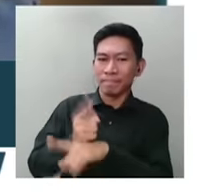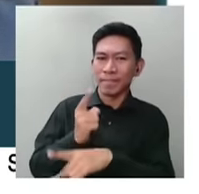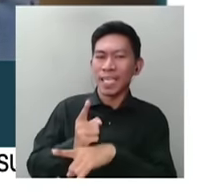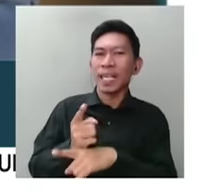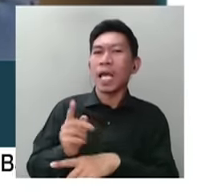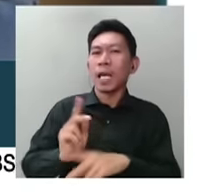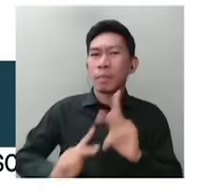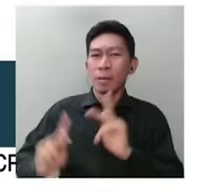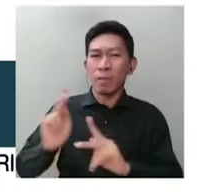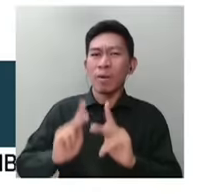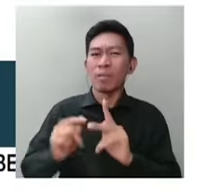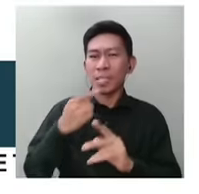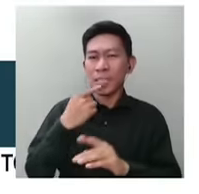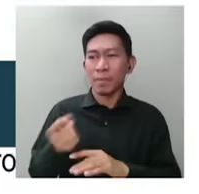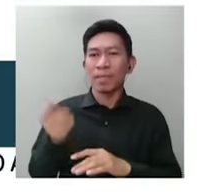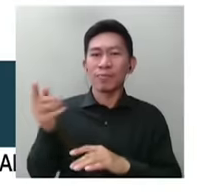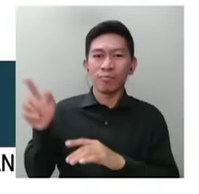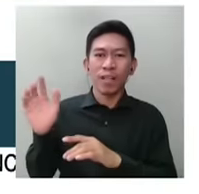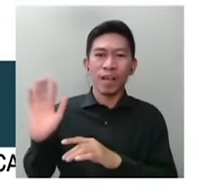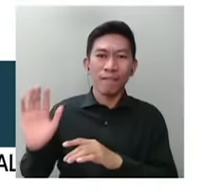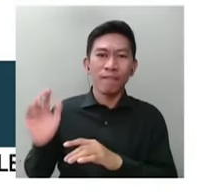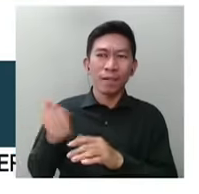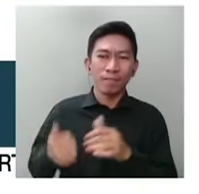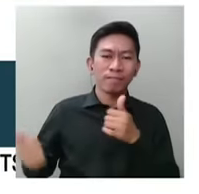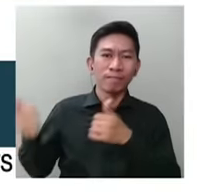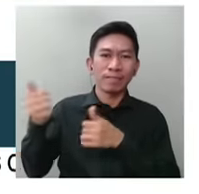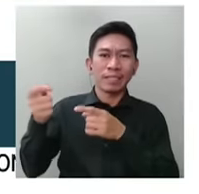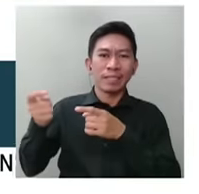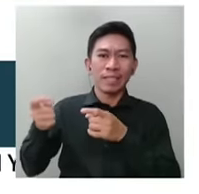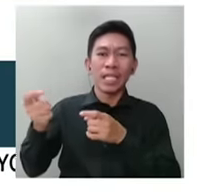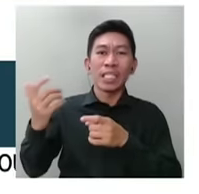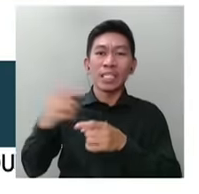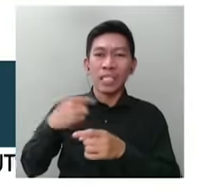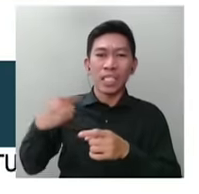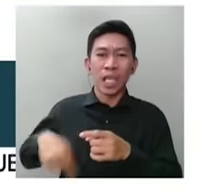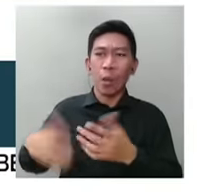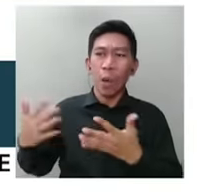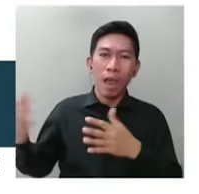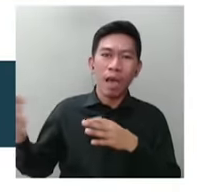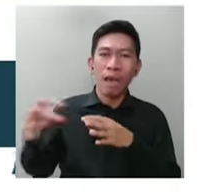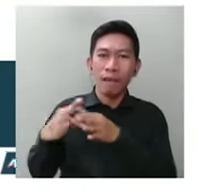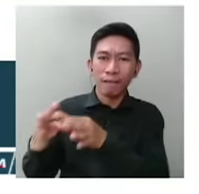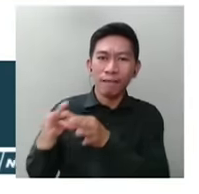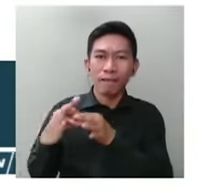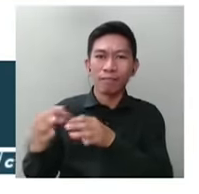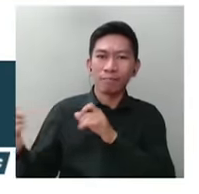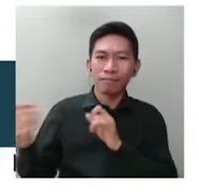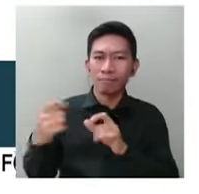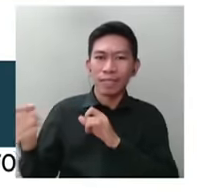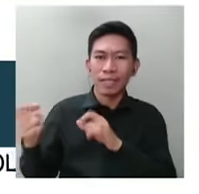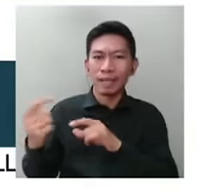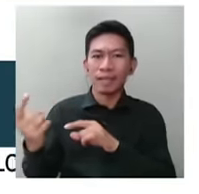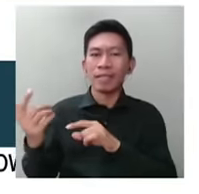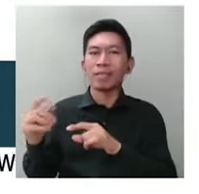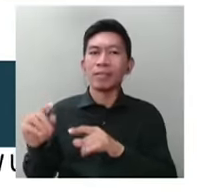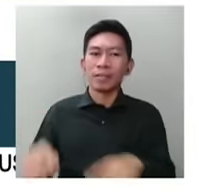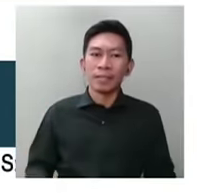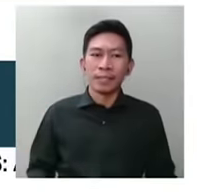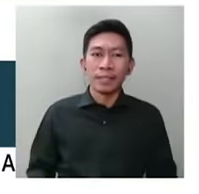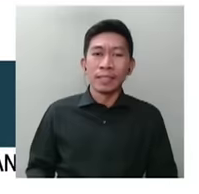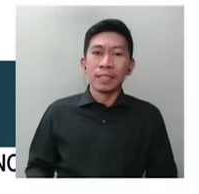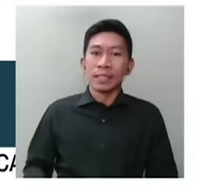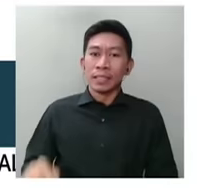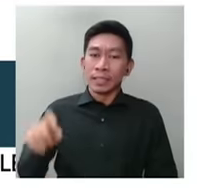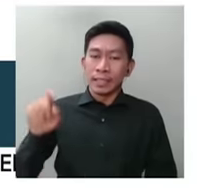of bureaucracies in China not coordinating with one another. That's basically hogwash. Mm. We have